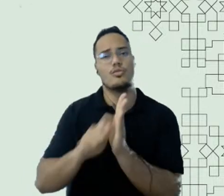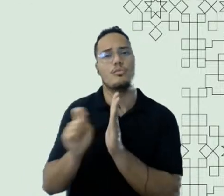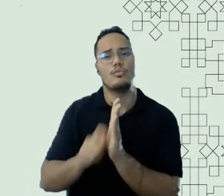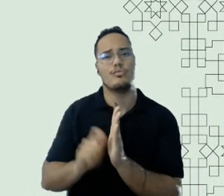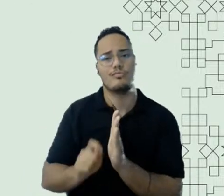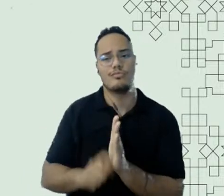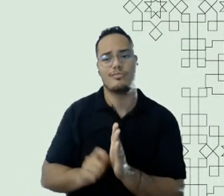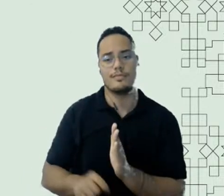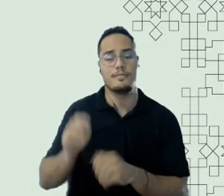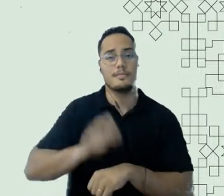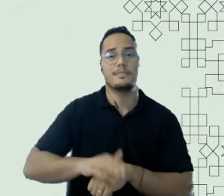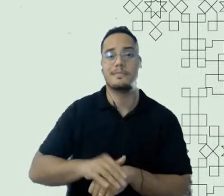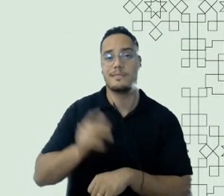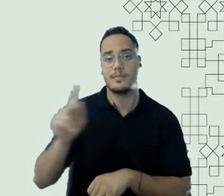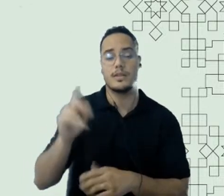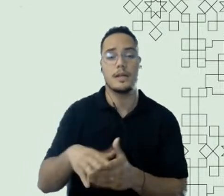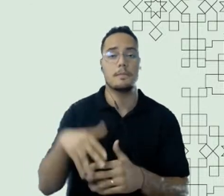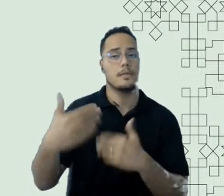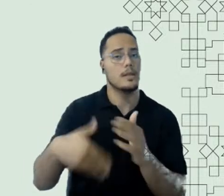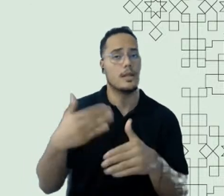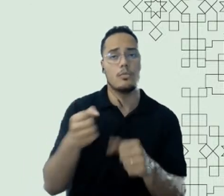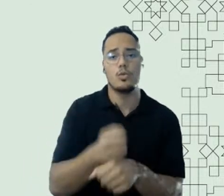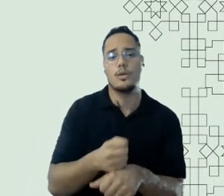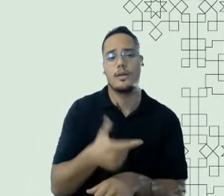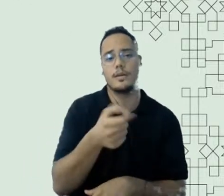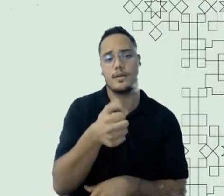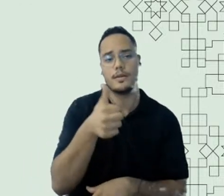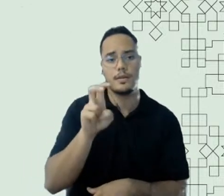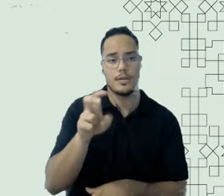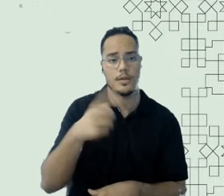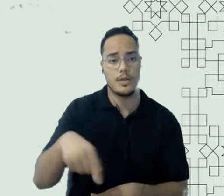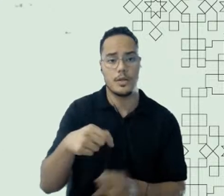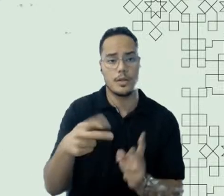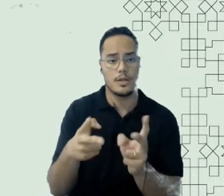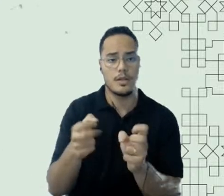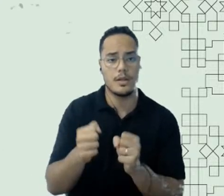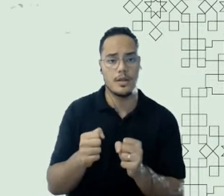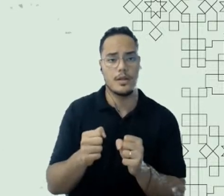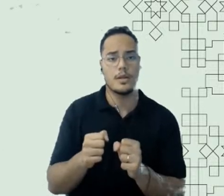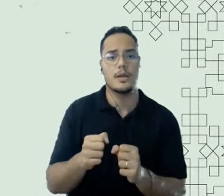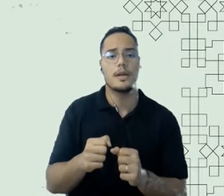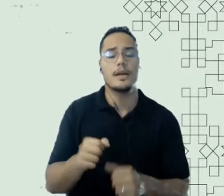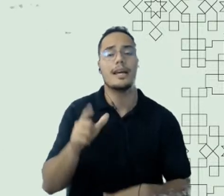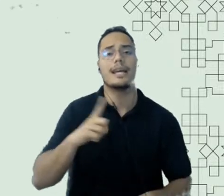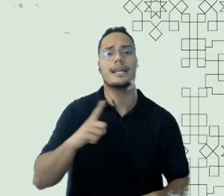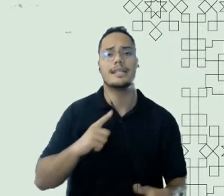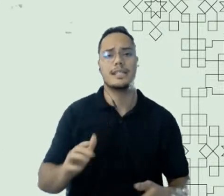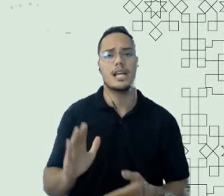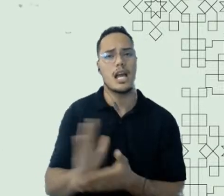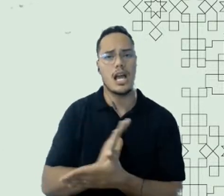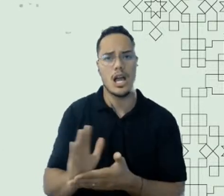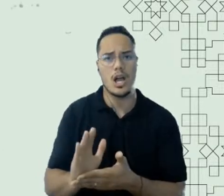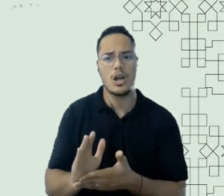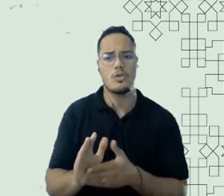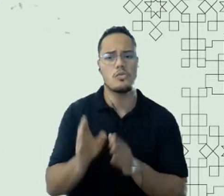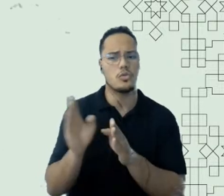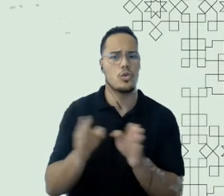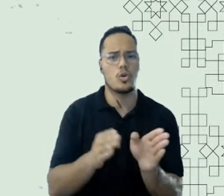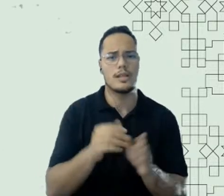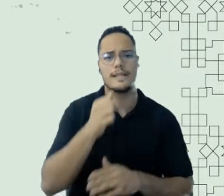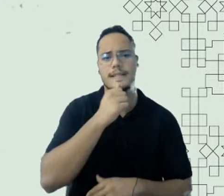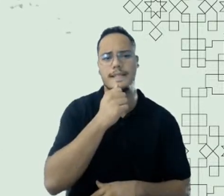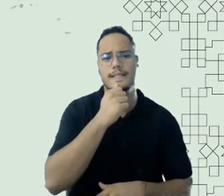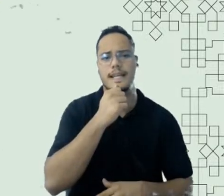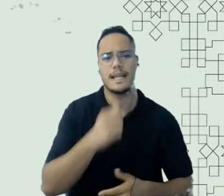at EU that there was still a lot of things that were not harmonized despite that first attempt, that at the time it was